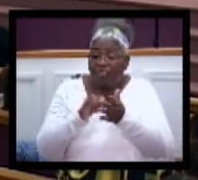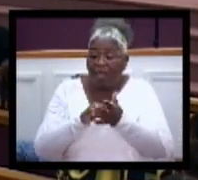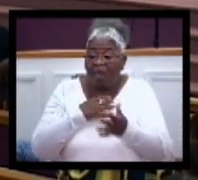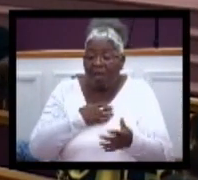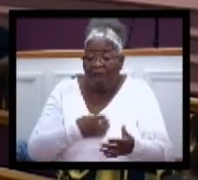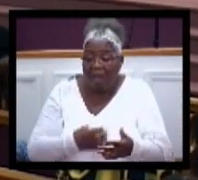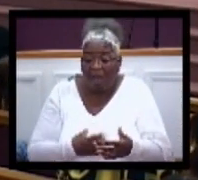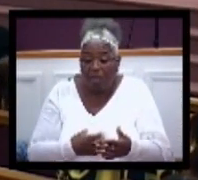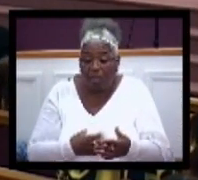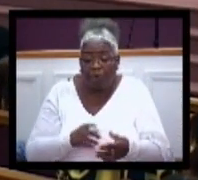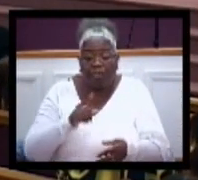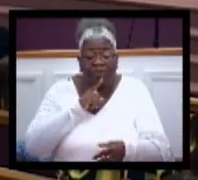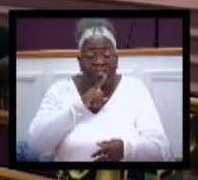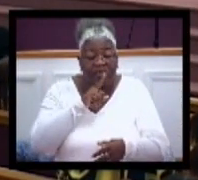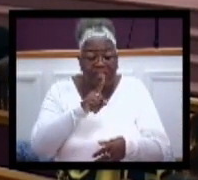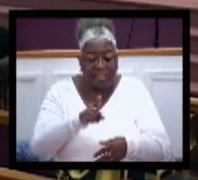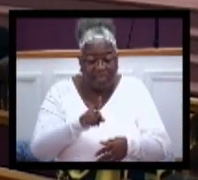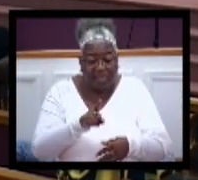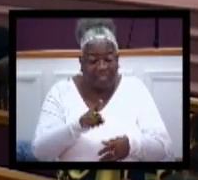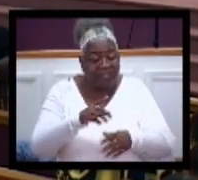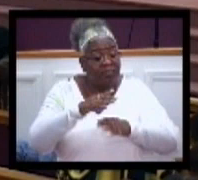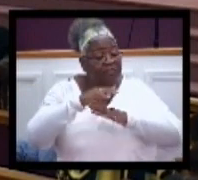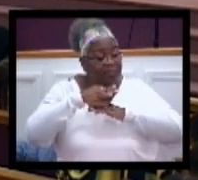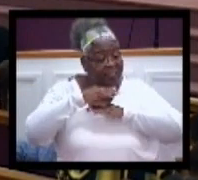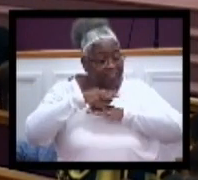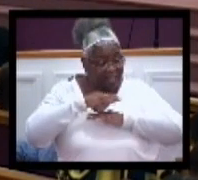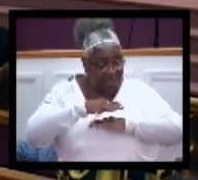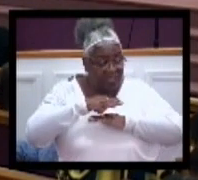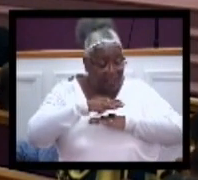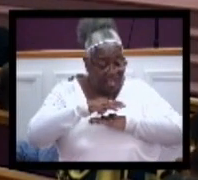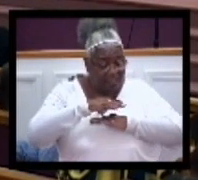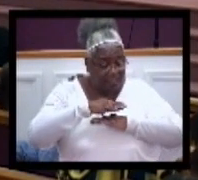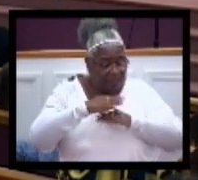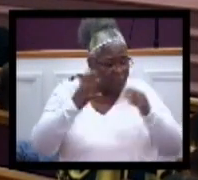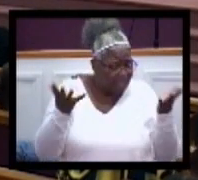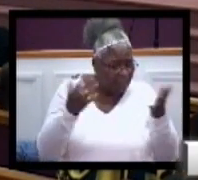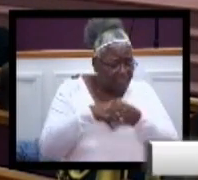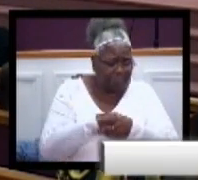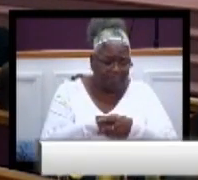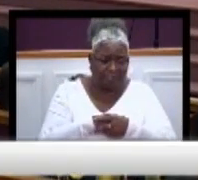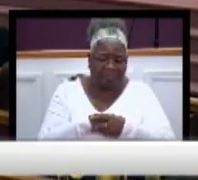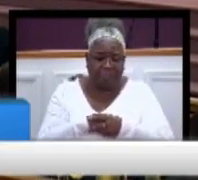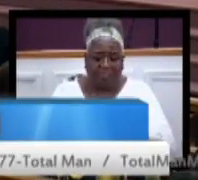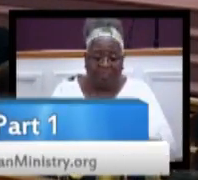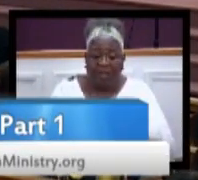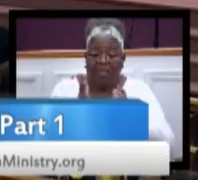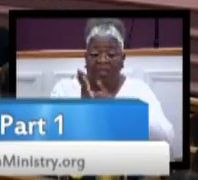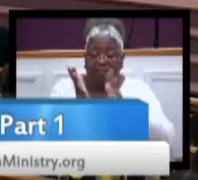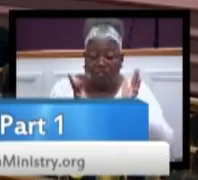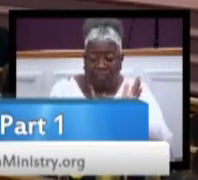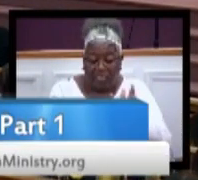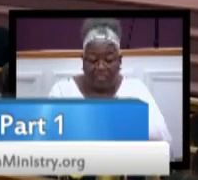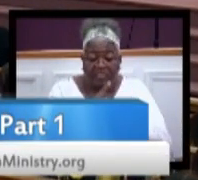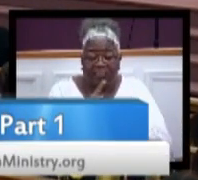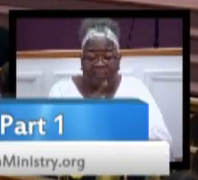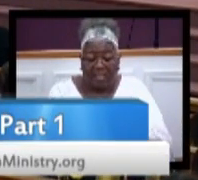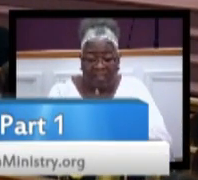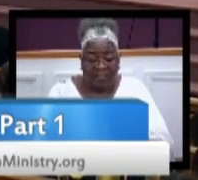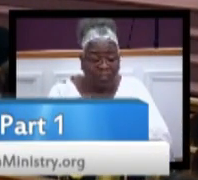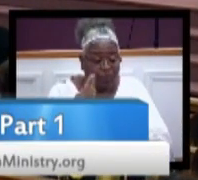hunger is satisfied. Watch. Jesus says to